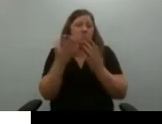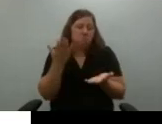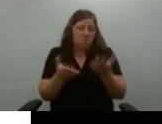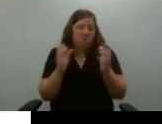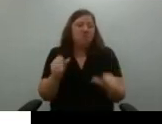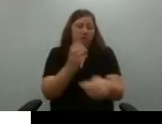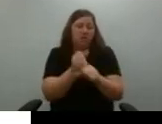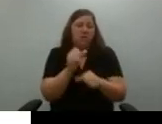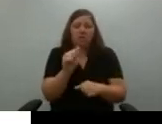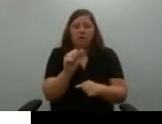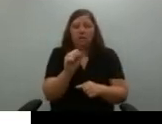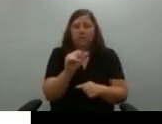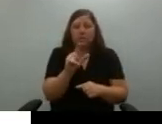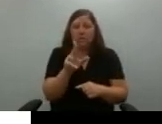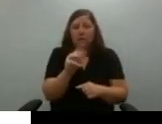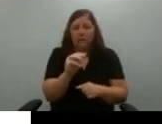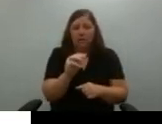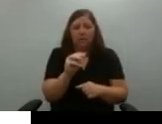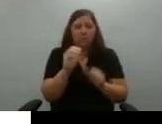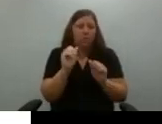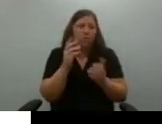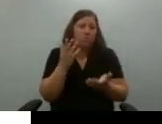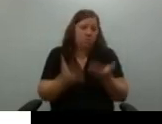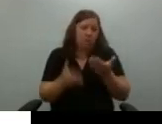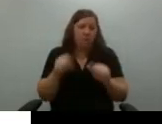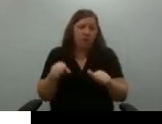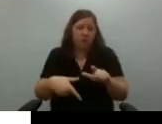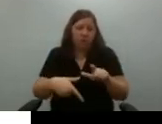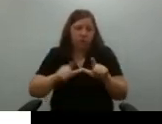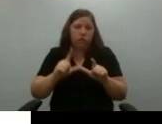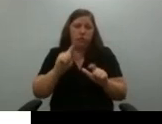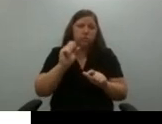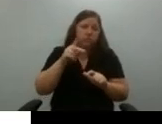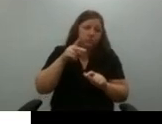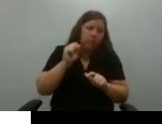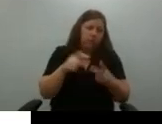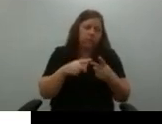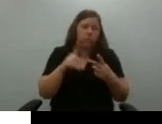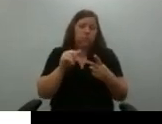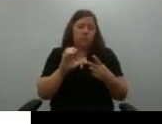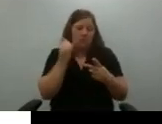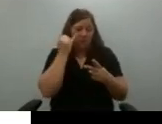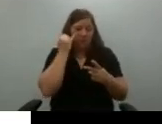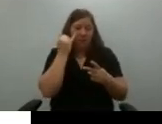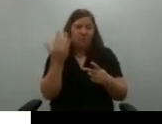your TPS or renew your DACA if you already have had those statuses.